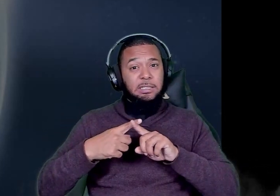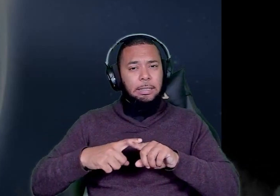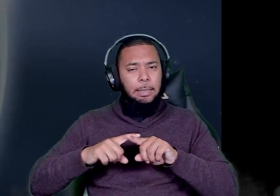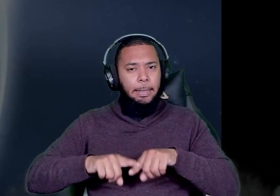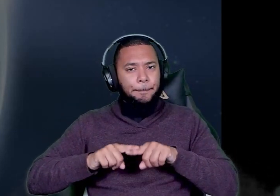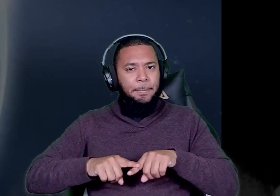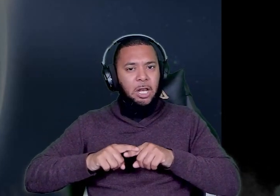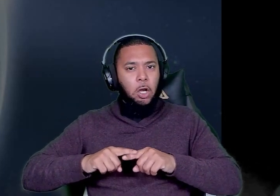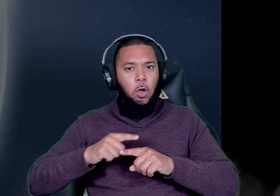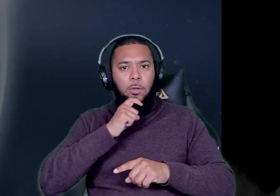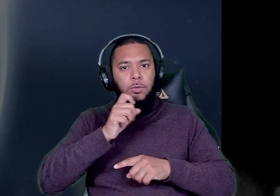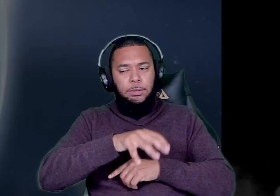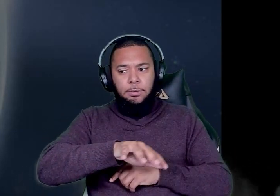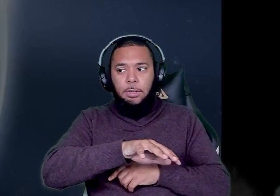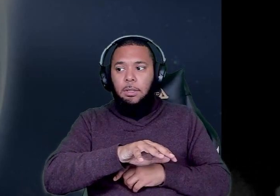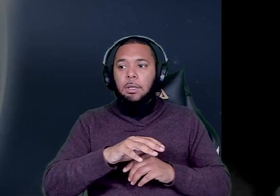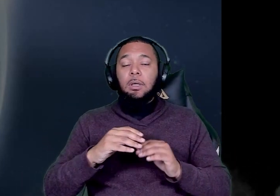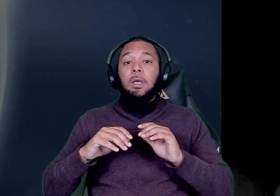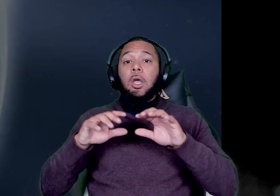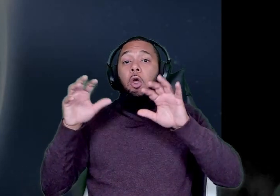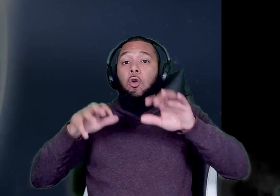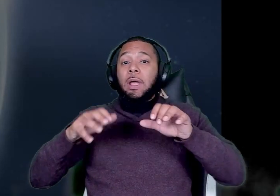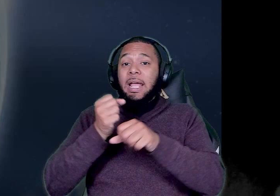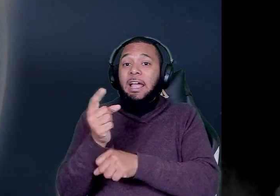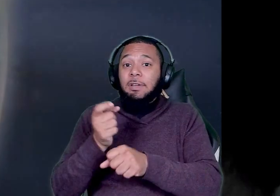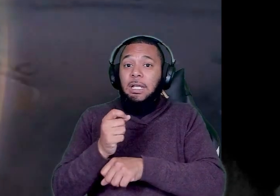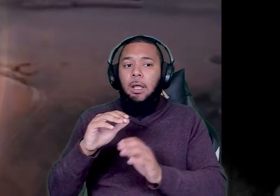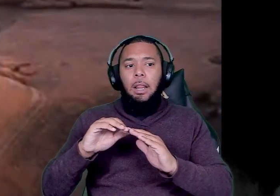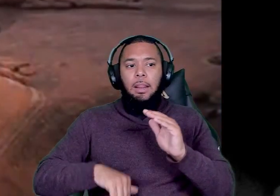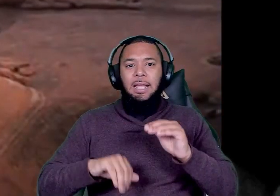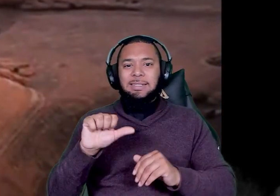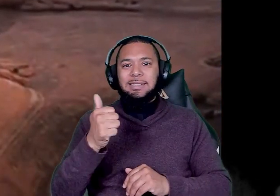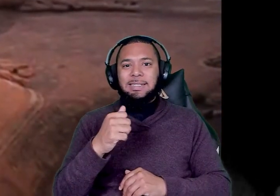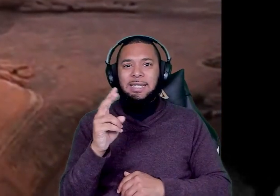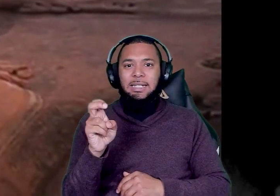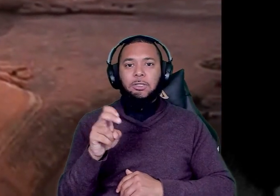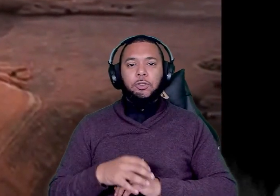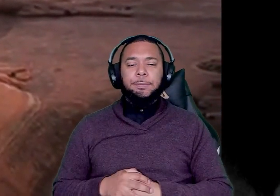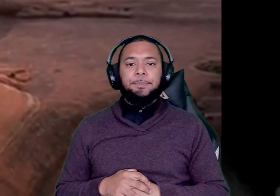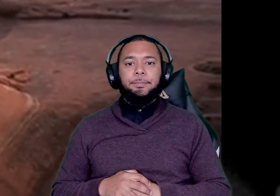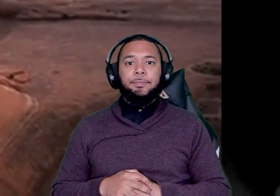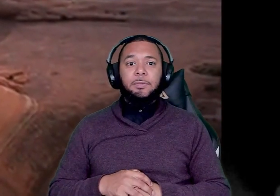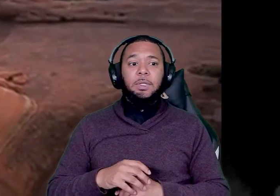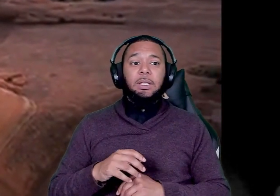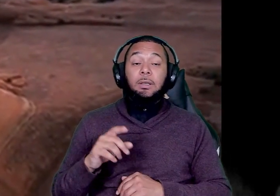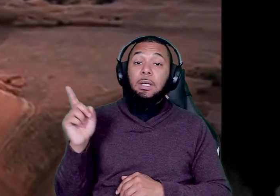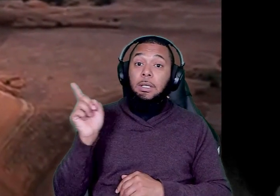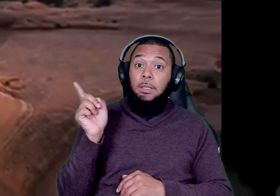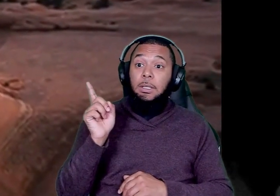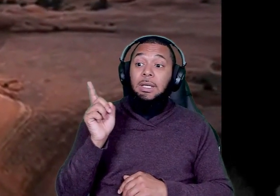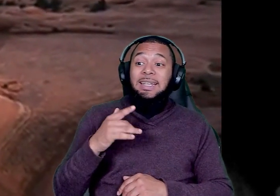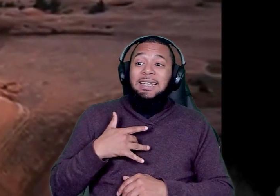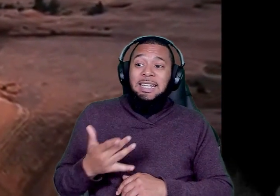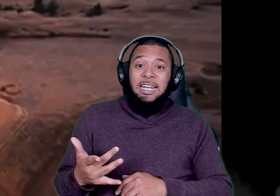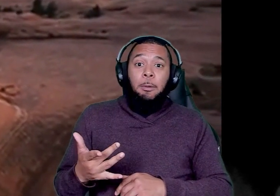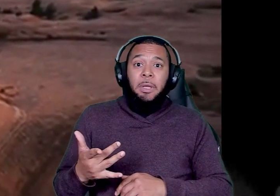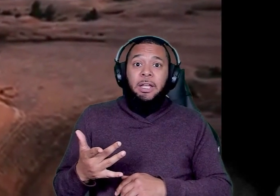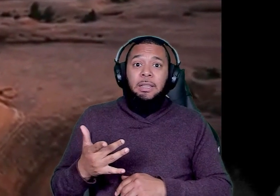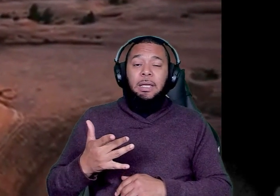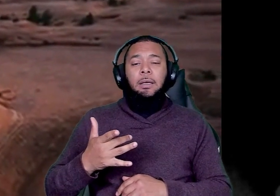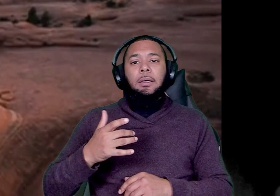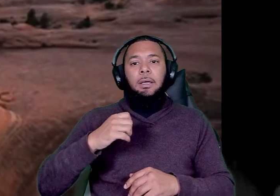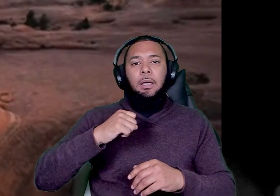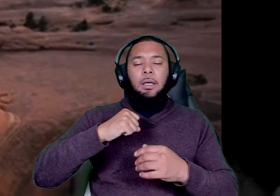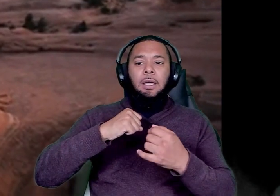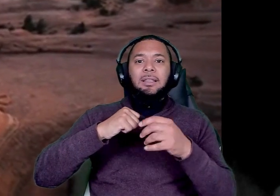precip, less than 10 inches of rain per year. And the deserts have a tendency to lie just off of the equator, north and